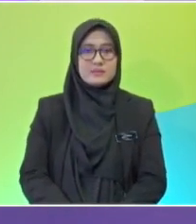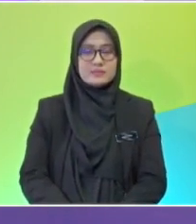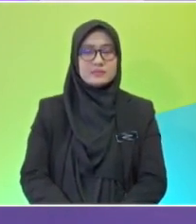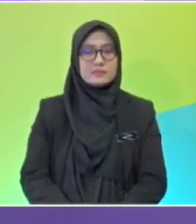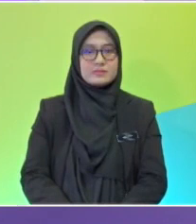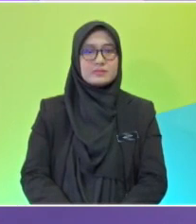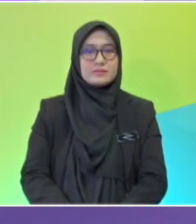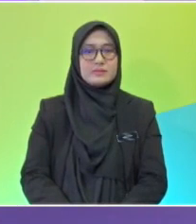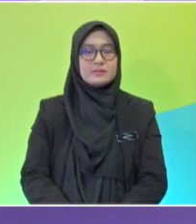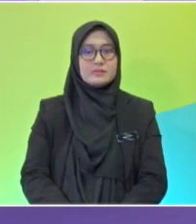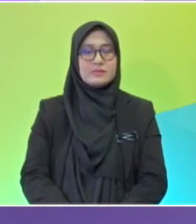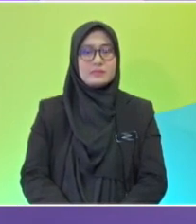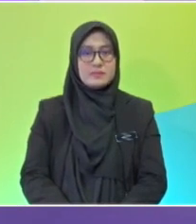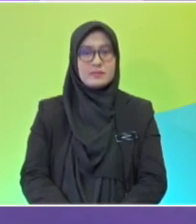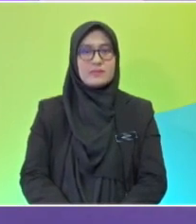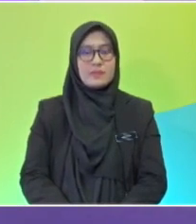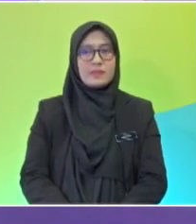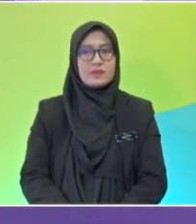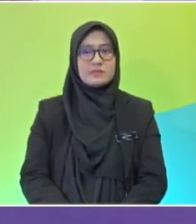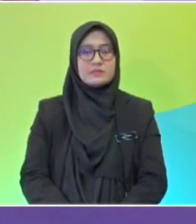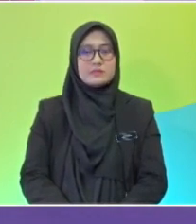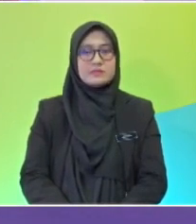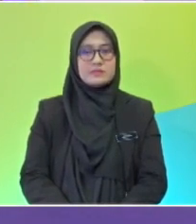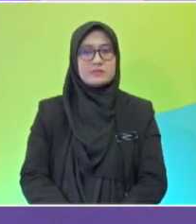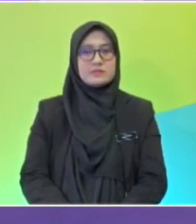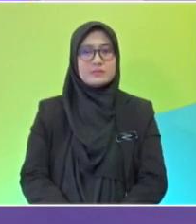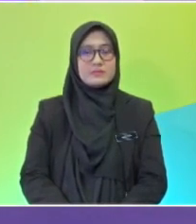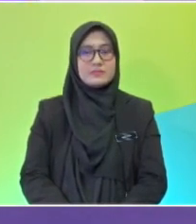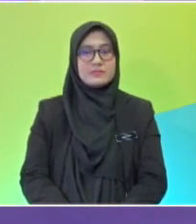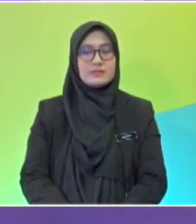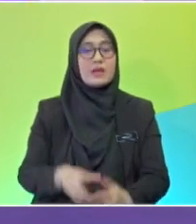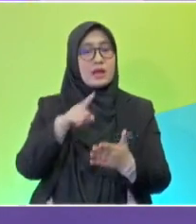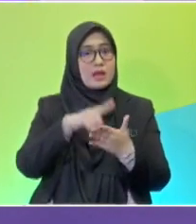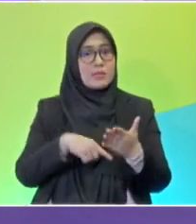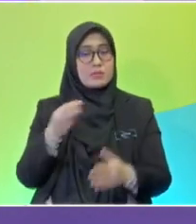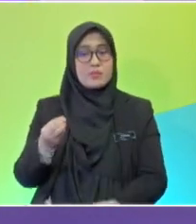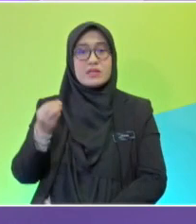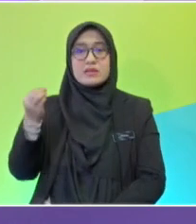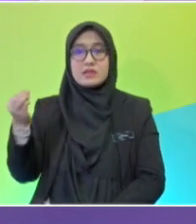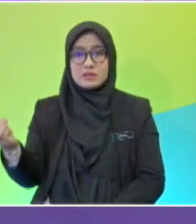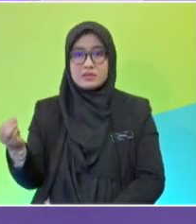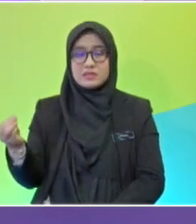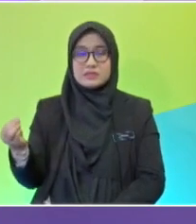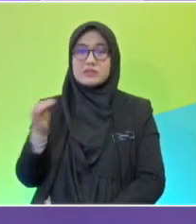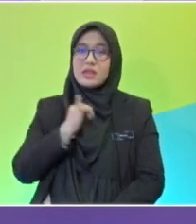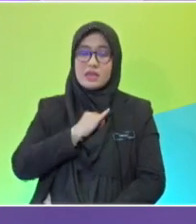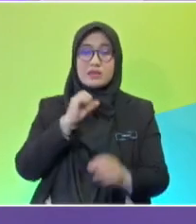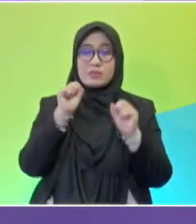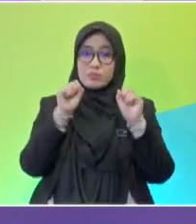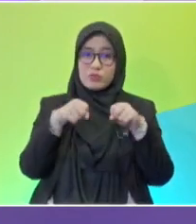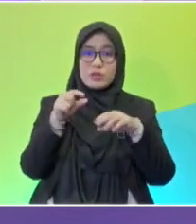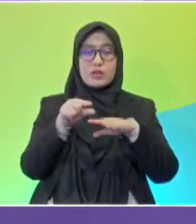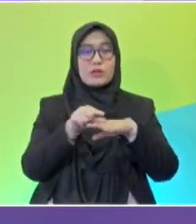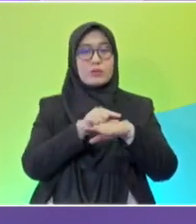main learning standards. All right? Okay. Okay. So moving along. What materials can I use in